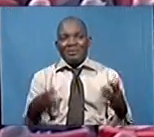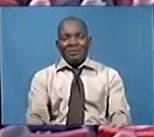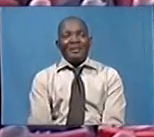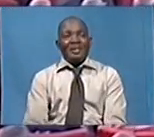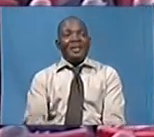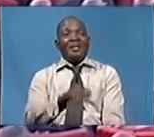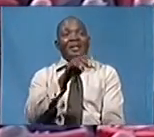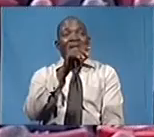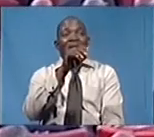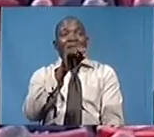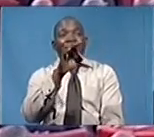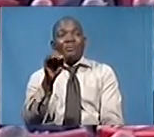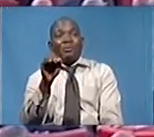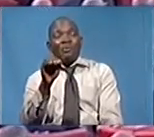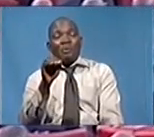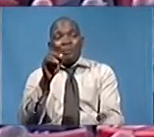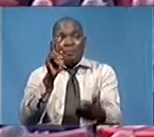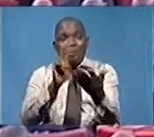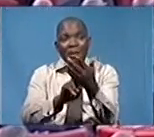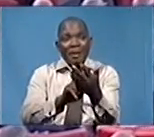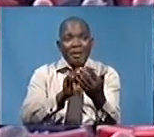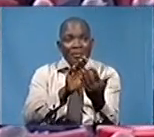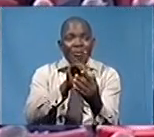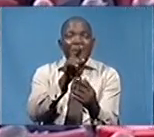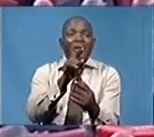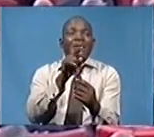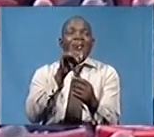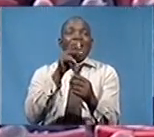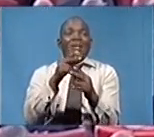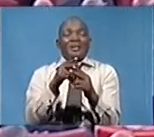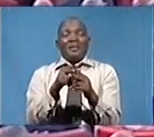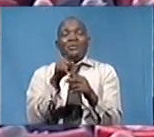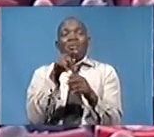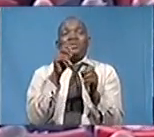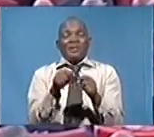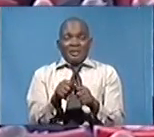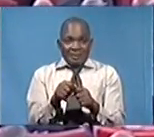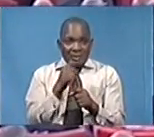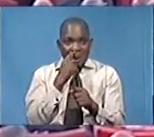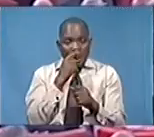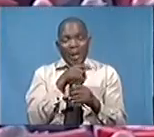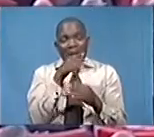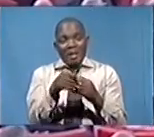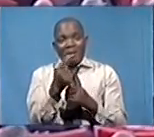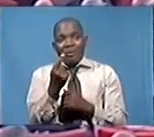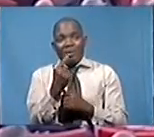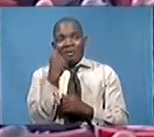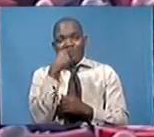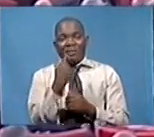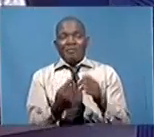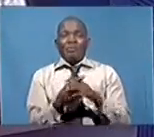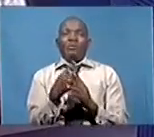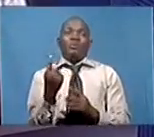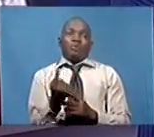an FO indicated against your name, you can end the biometric identification there, that will